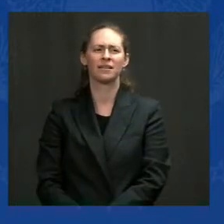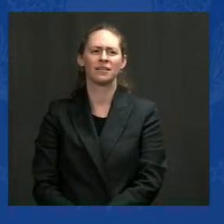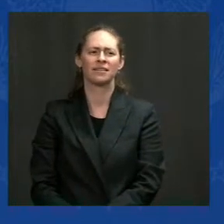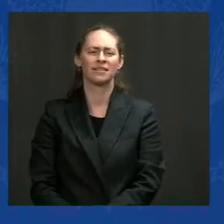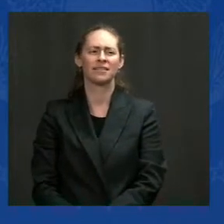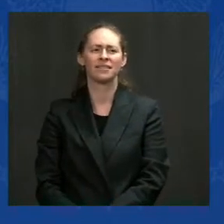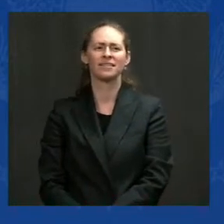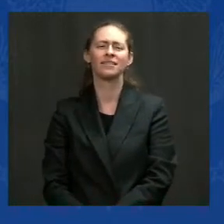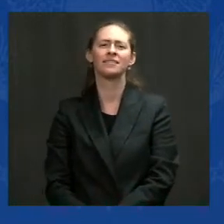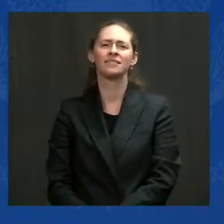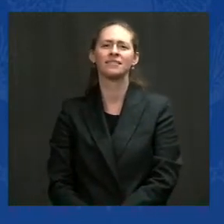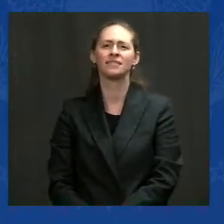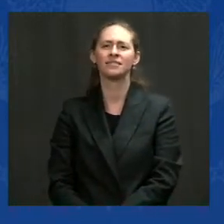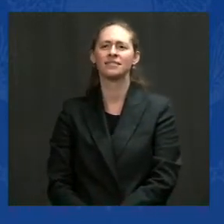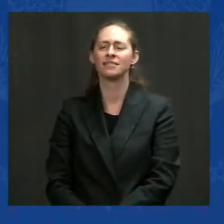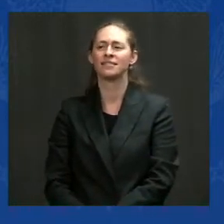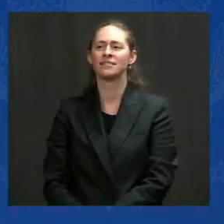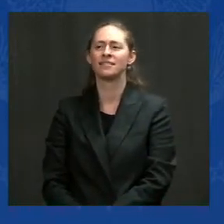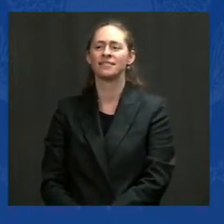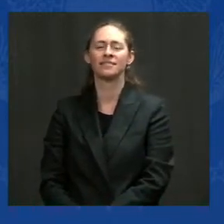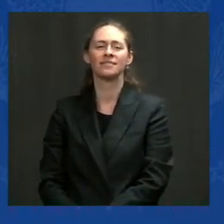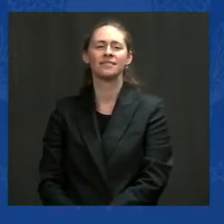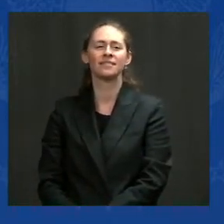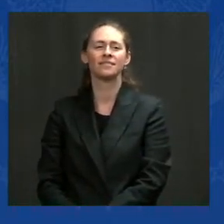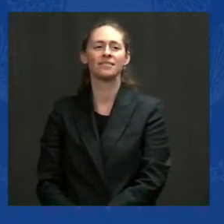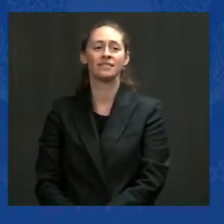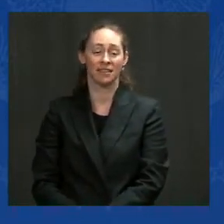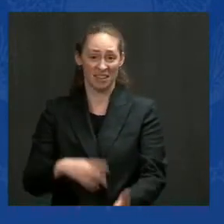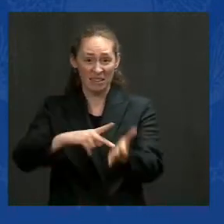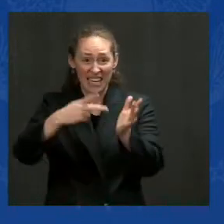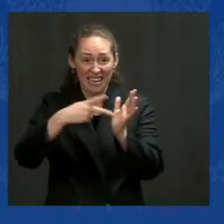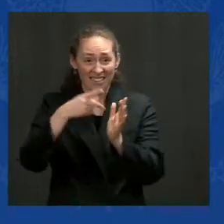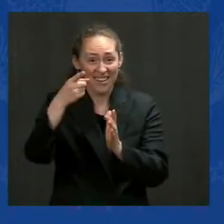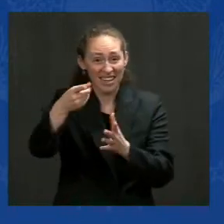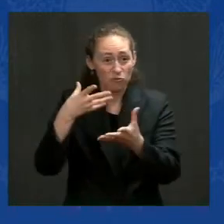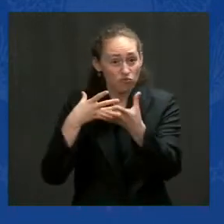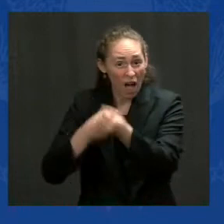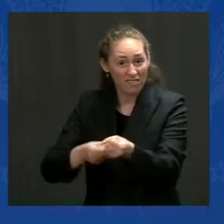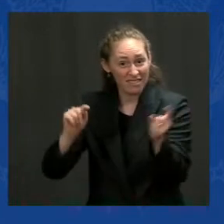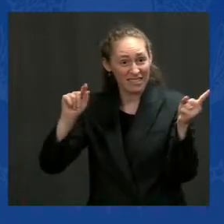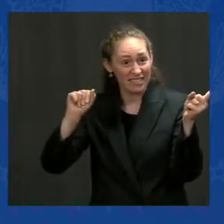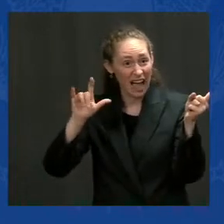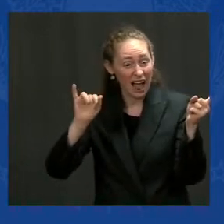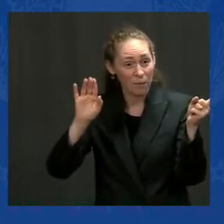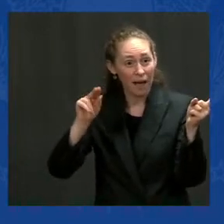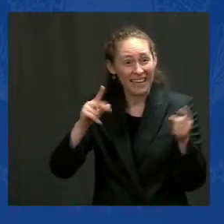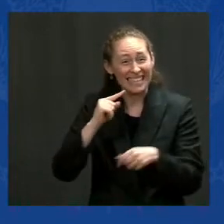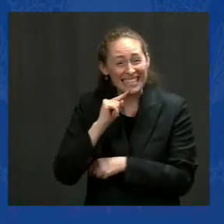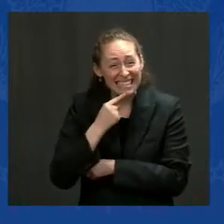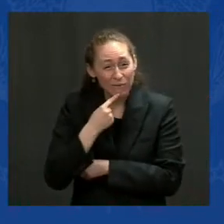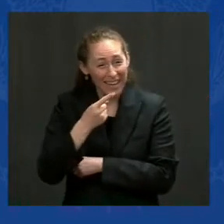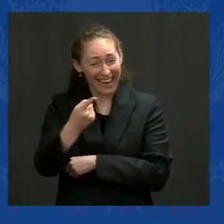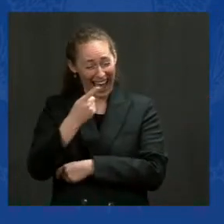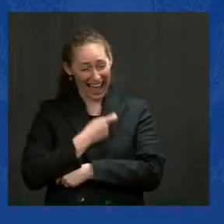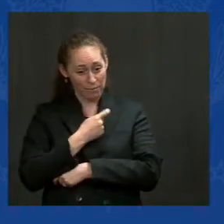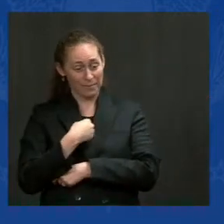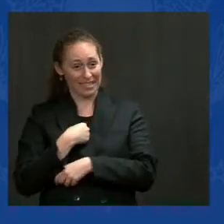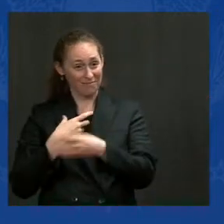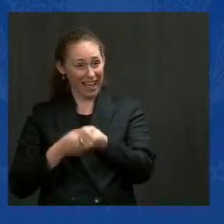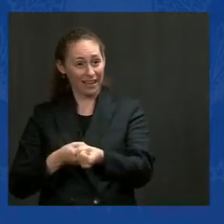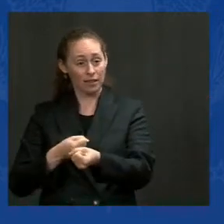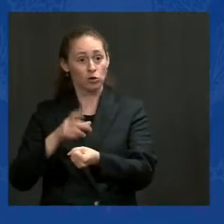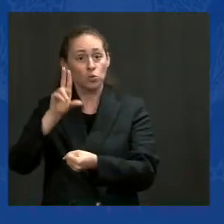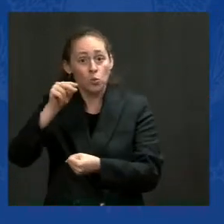you trust the Taliban, Mr. President? Do you trust the Taliban, sir? Is that a serious question? It's absolutely a serious question. Do you trust the